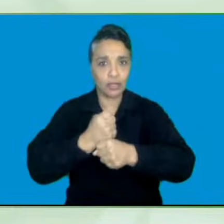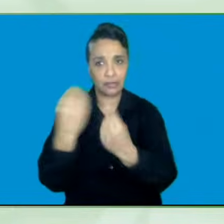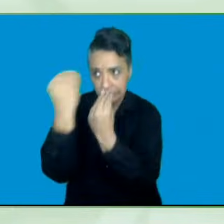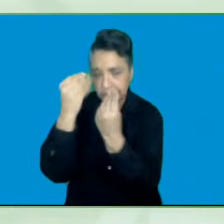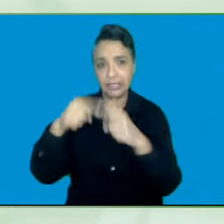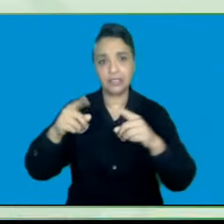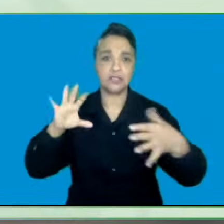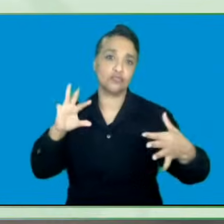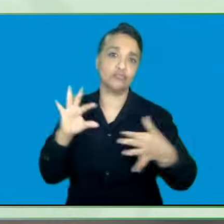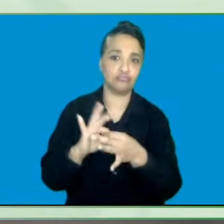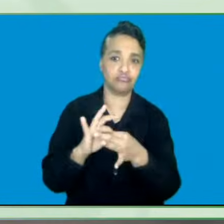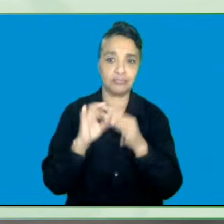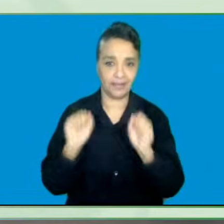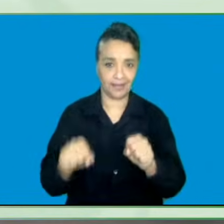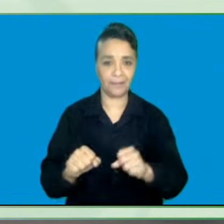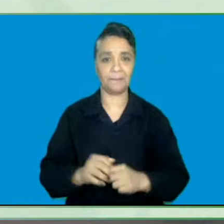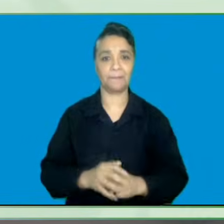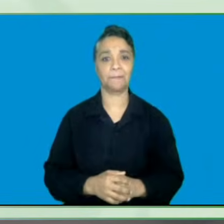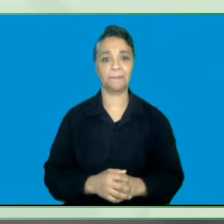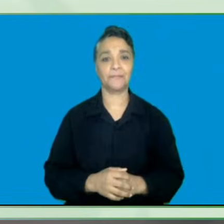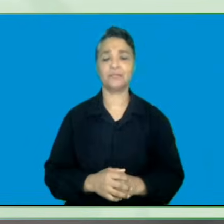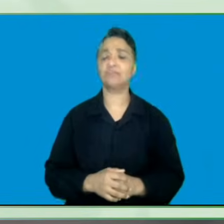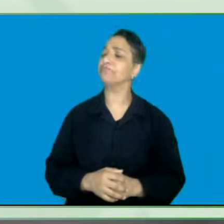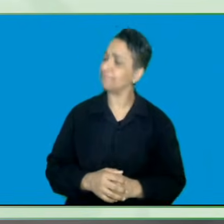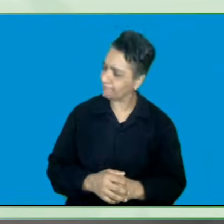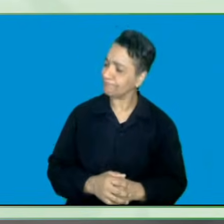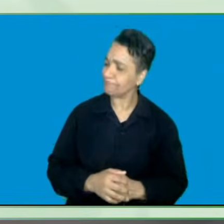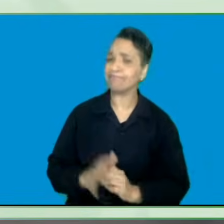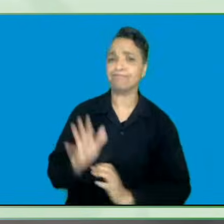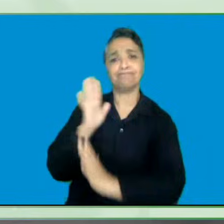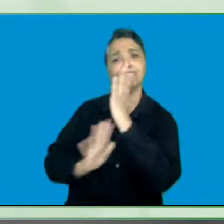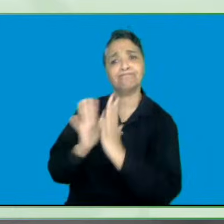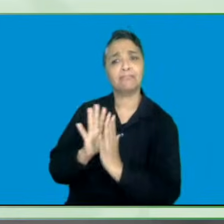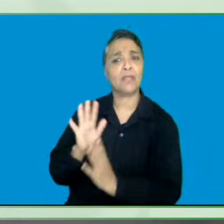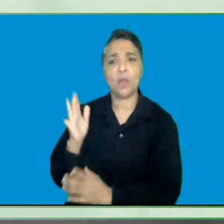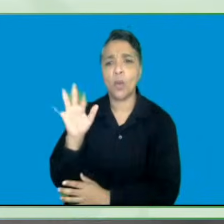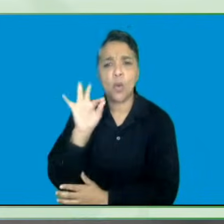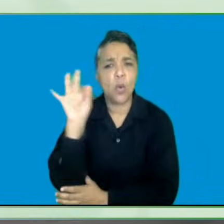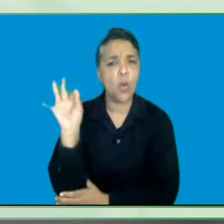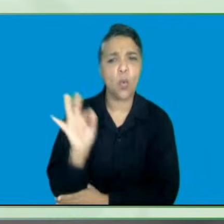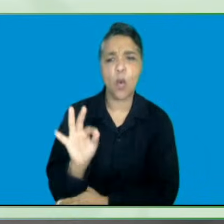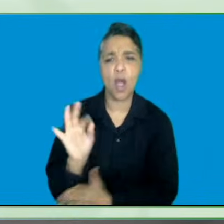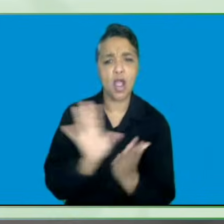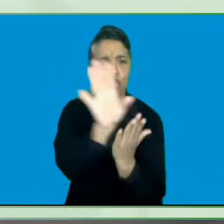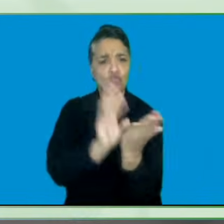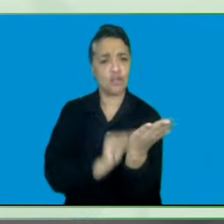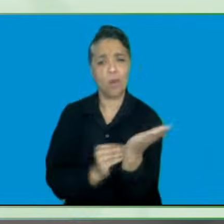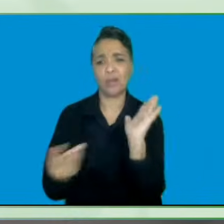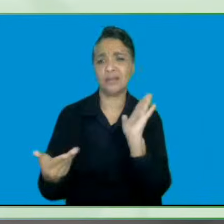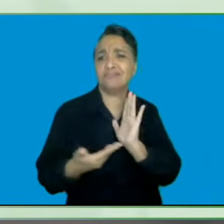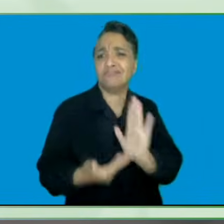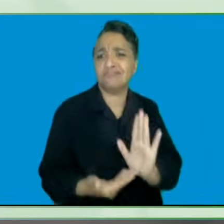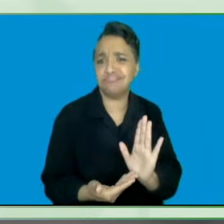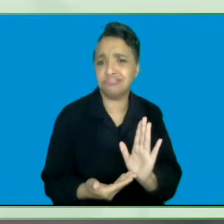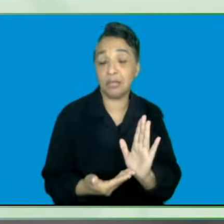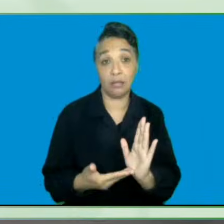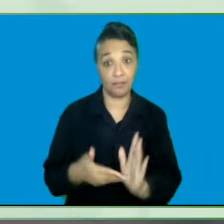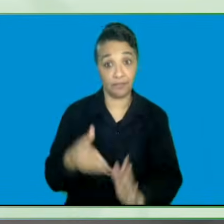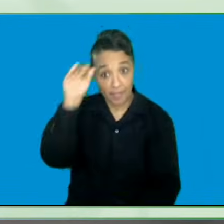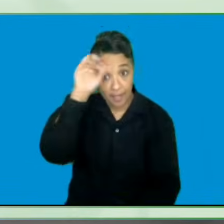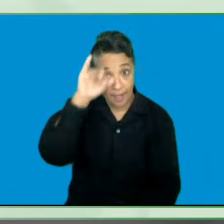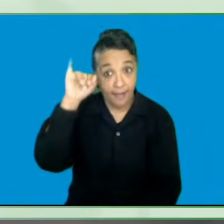that. Can you tell me a little bit about the motivation behind that report? Because AI,